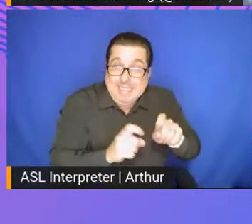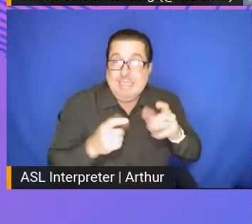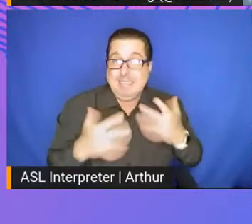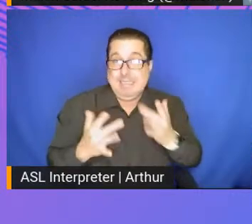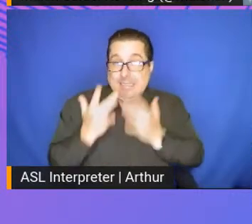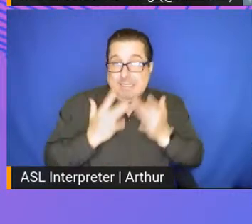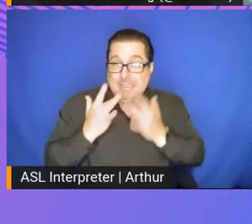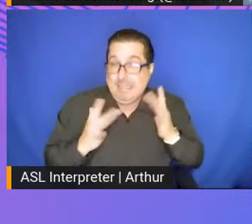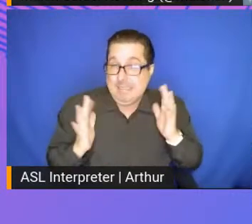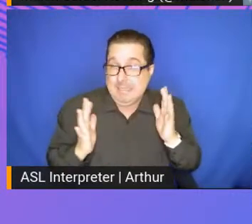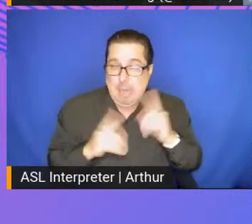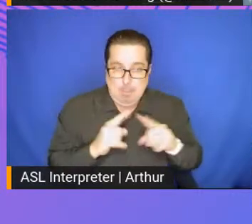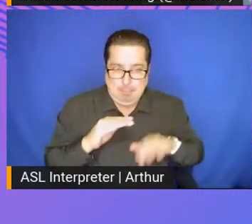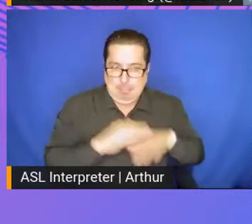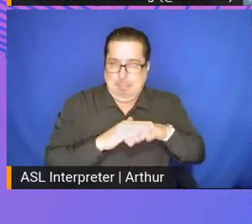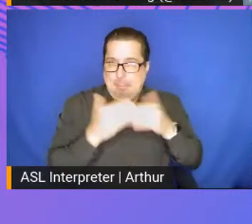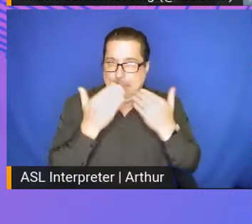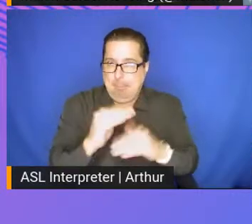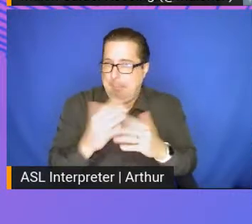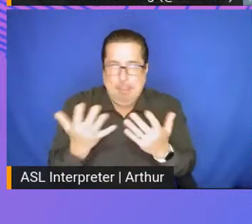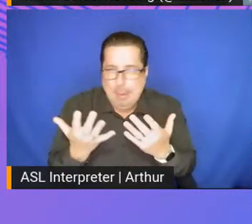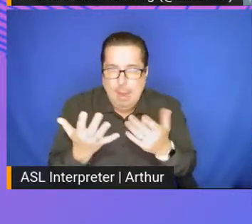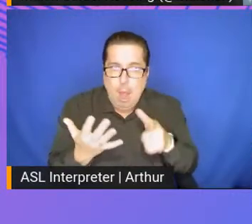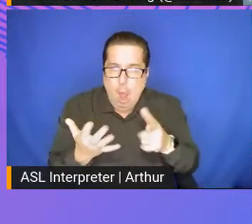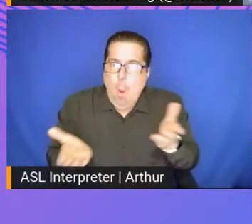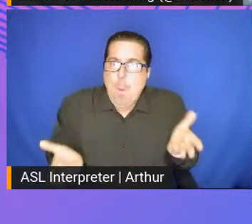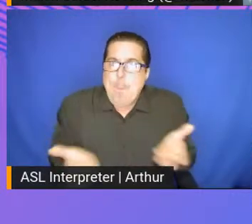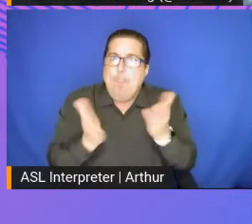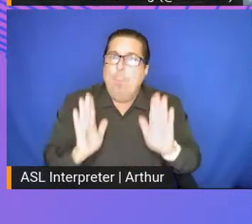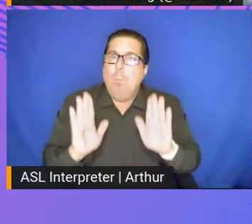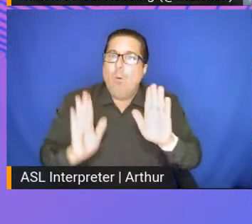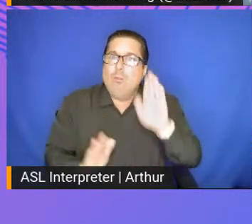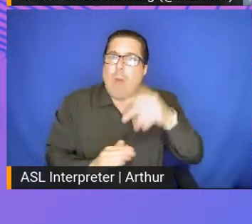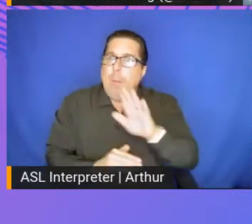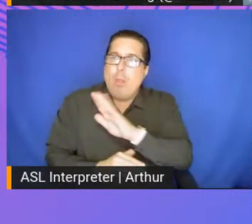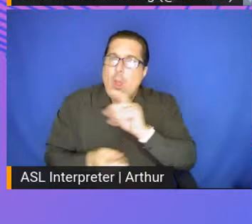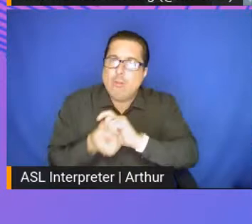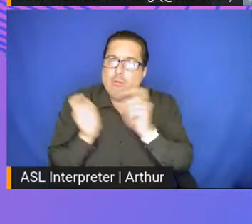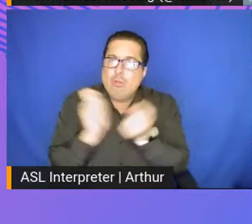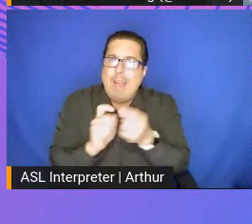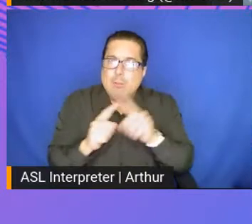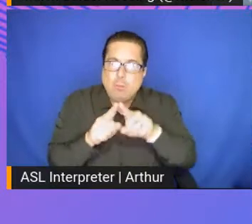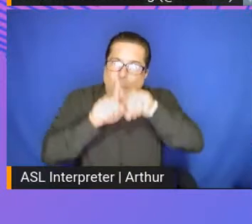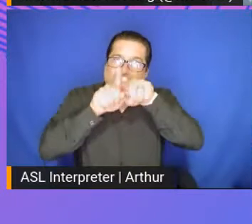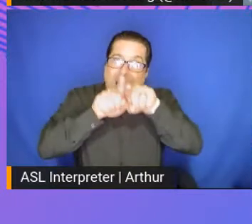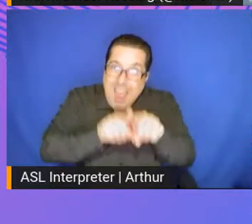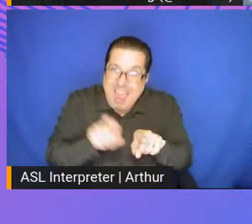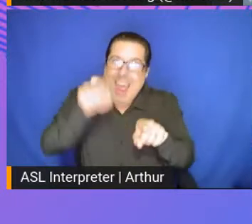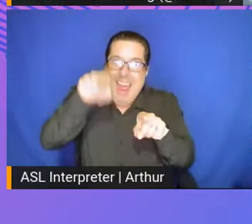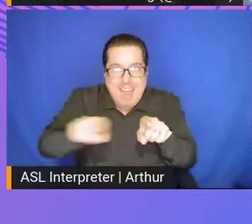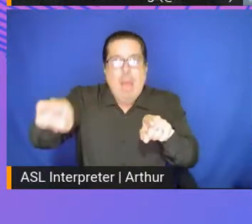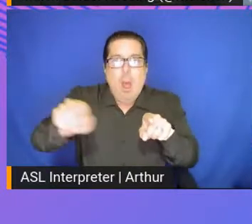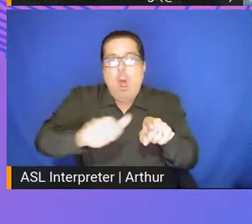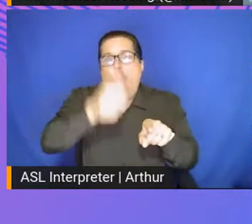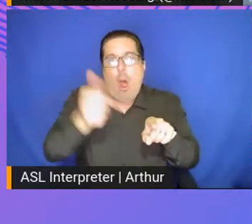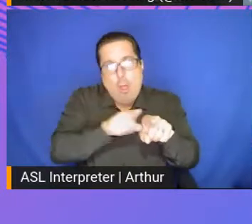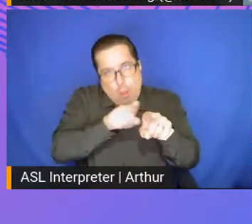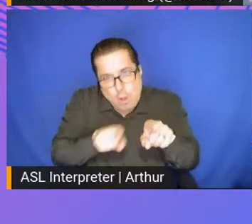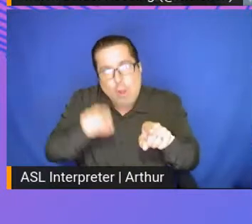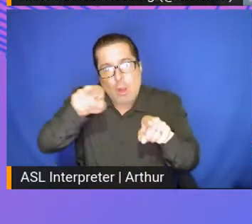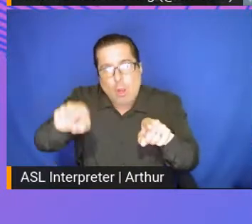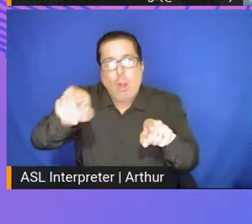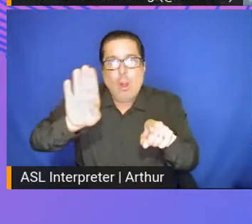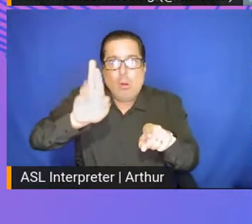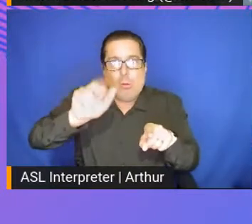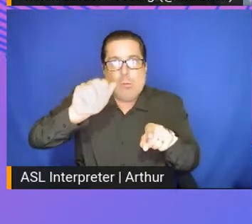then they would push up their changes to a branch and then move the ticket to the QA